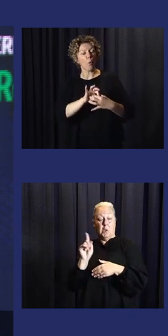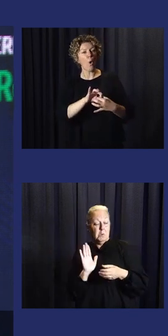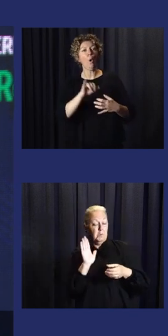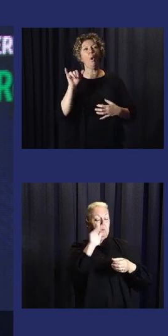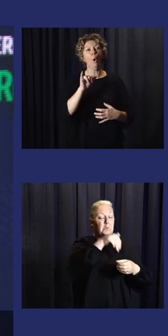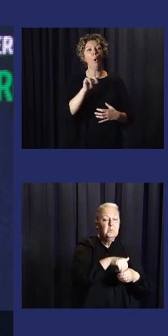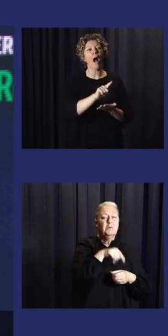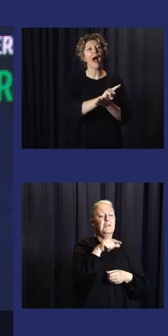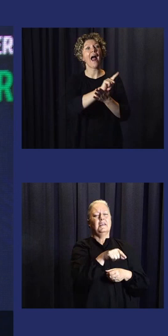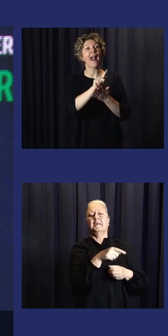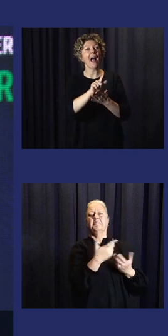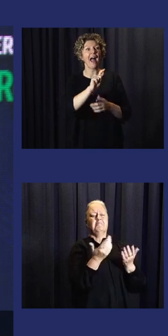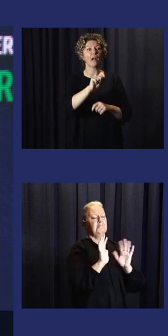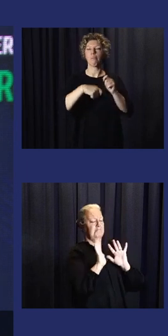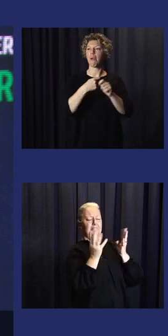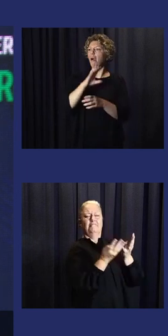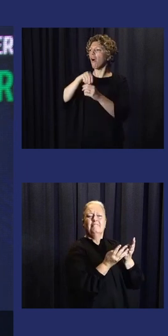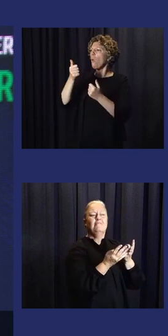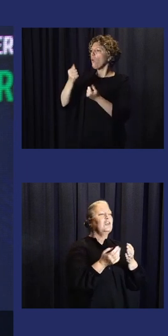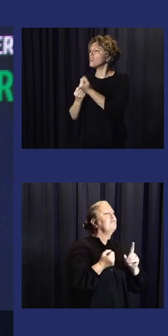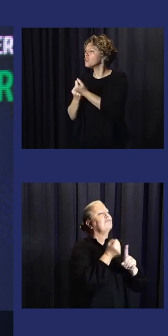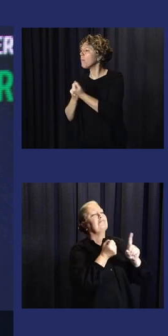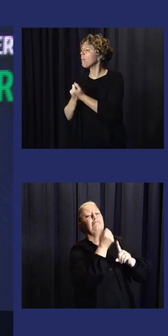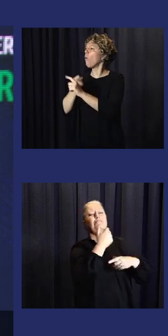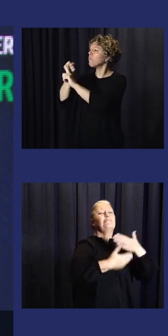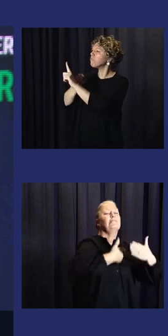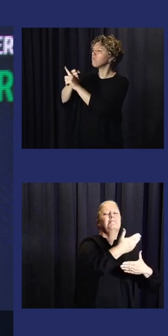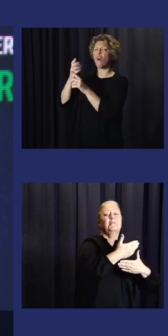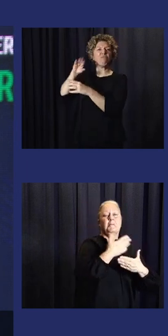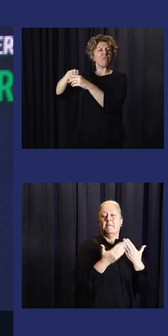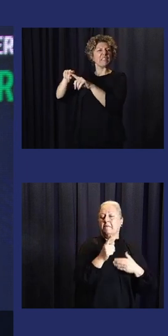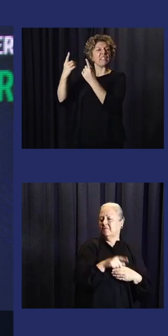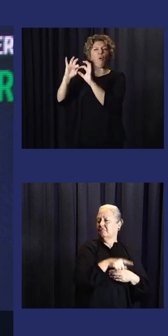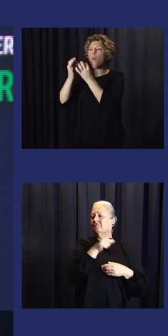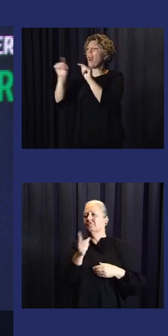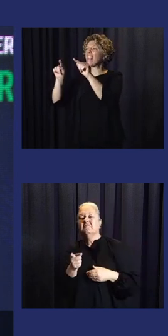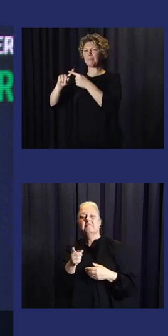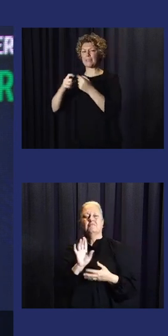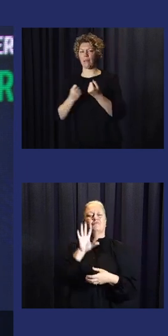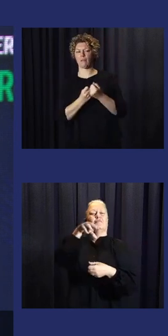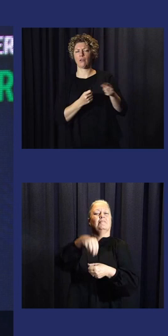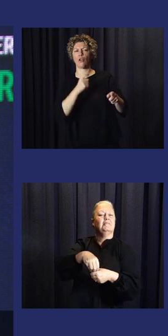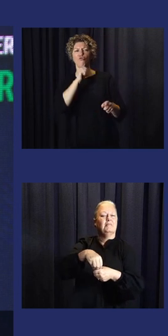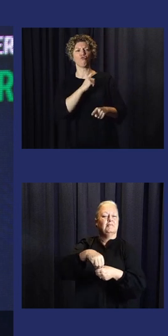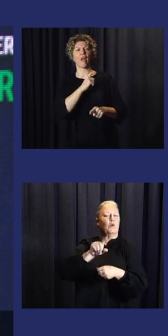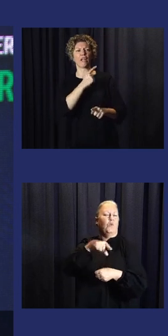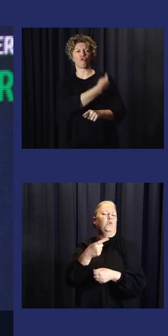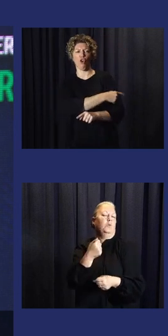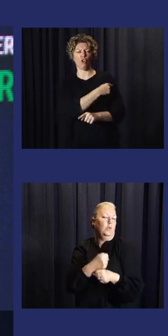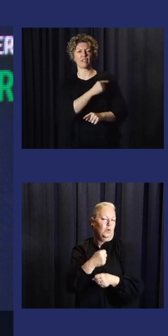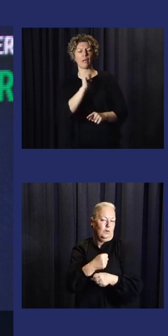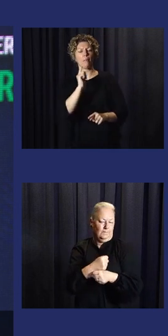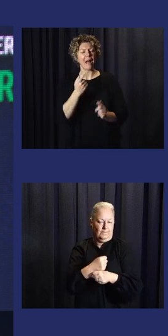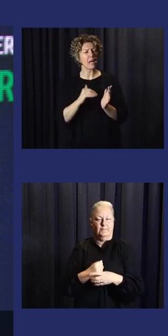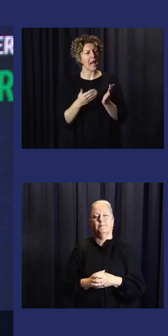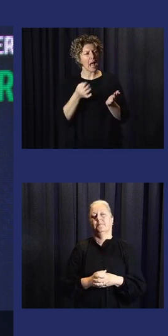become prominent philanthropists and strong supporters of the organization. However, now we are facing a new